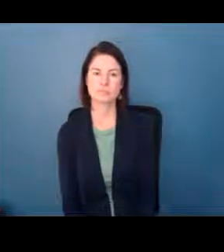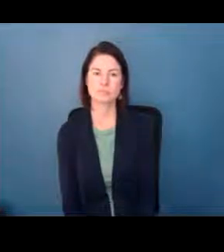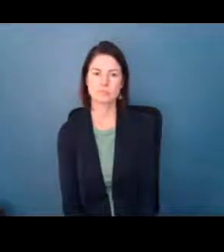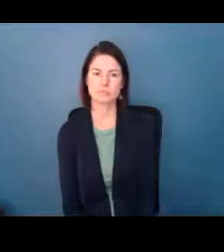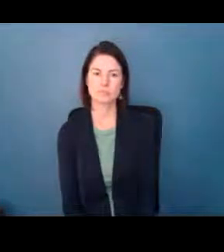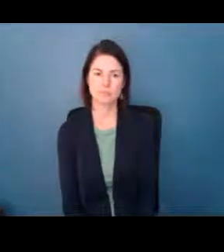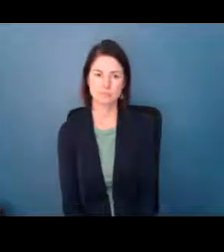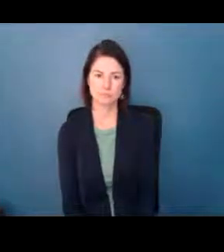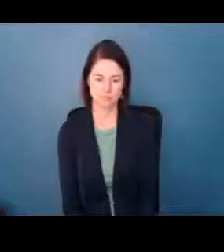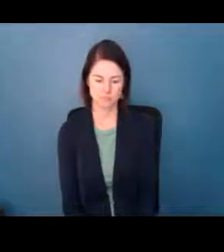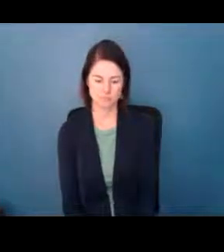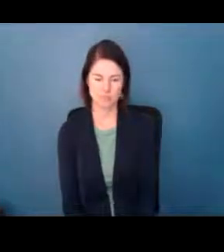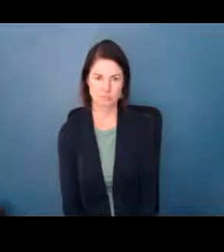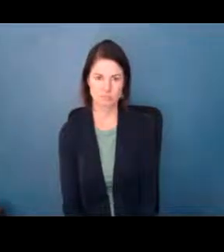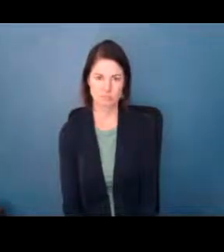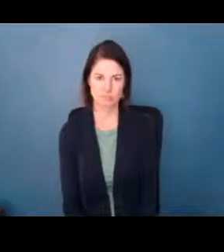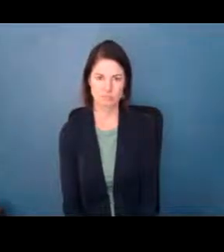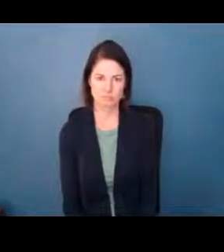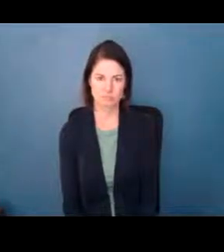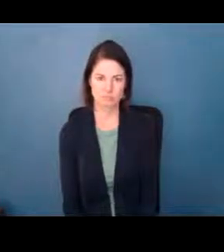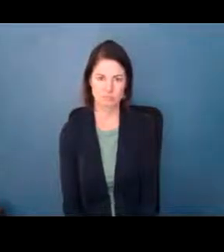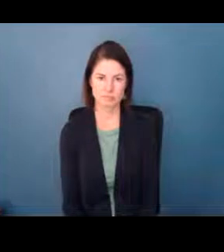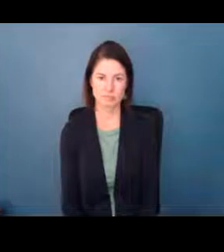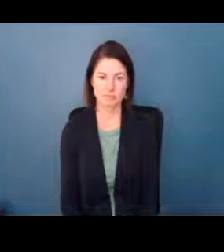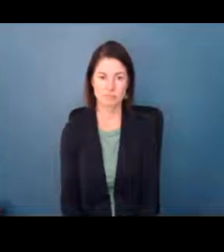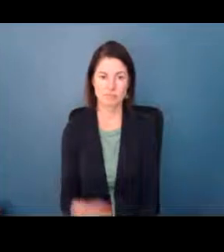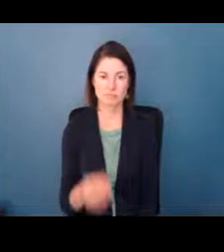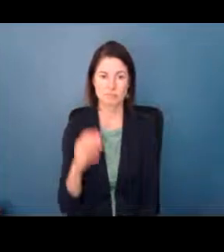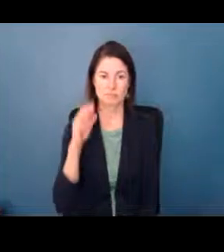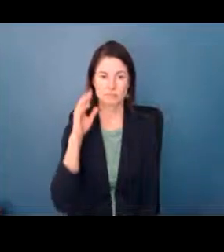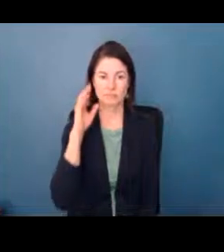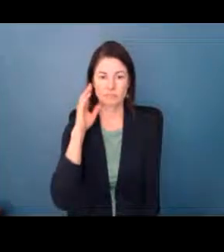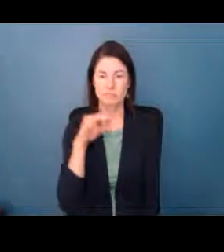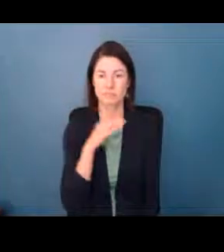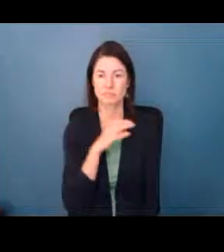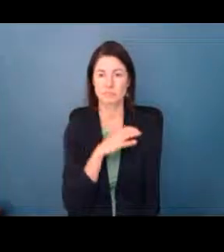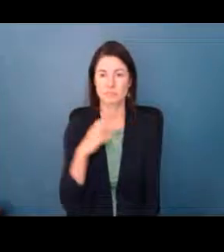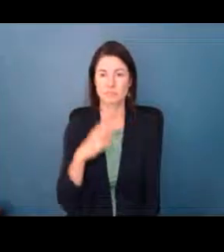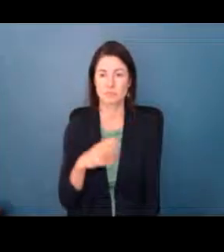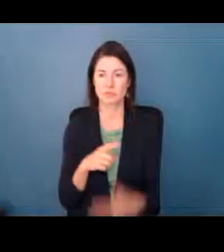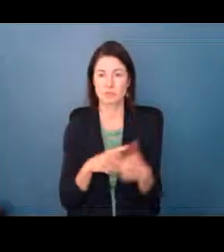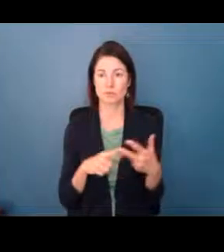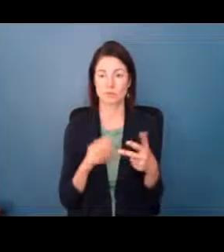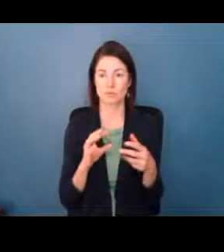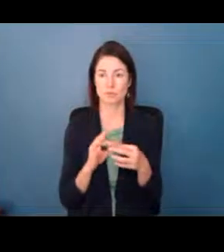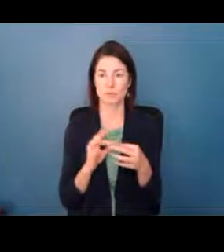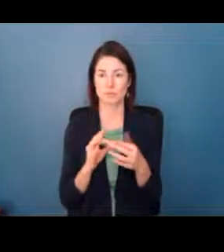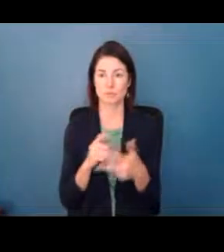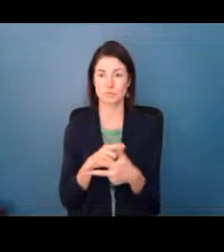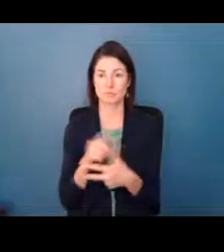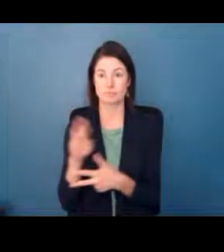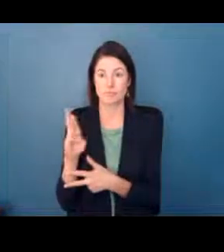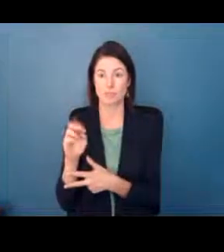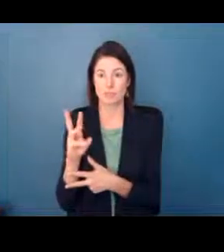like to have some comments from Commissioner Bradshaw, Commissioner Grisby, and Commissioner Martinez. So Commissioner Bradshaw, let's start